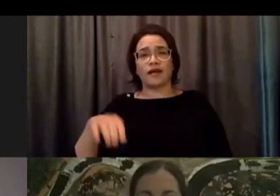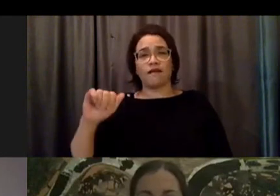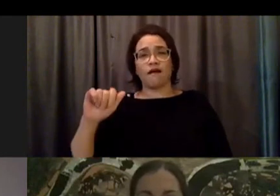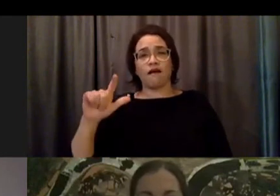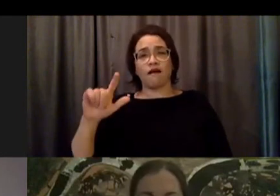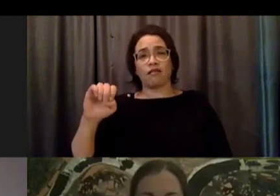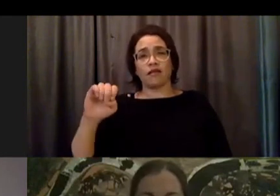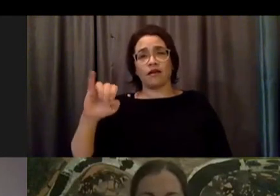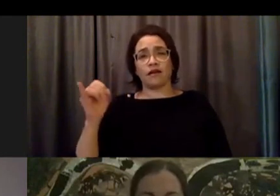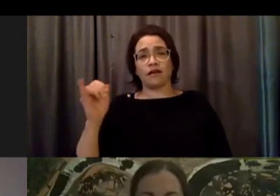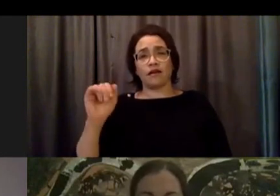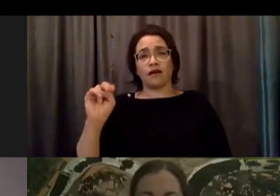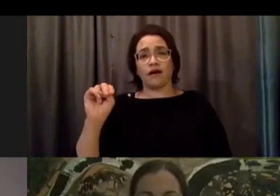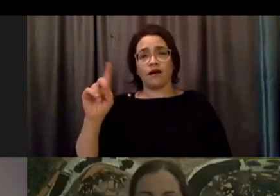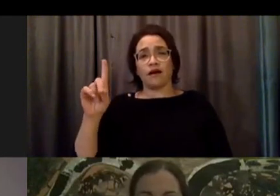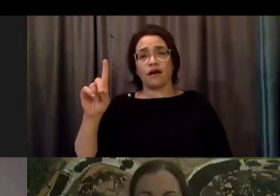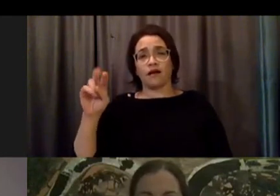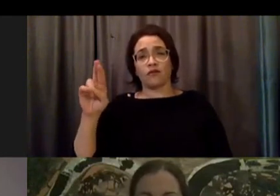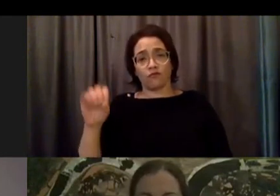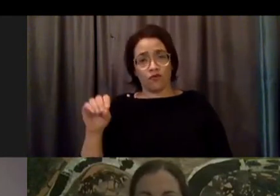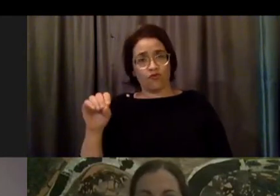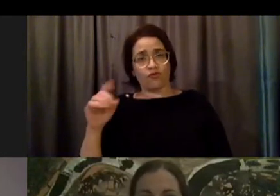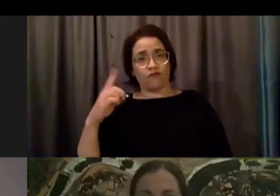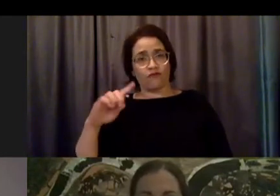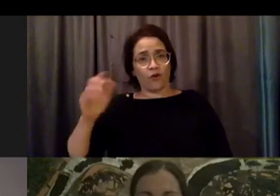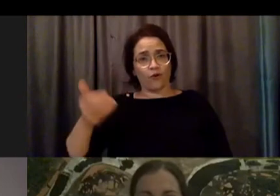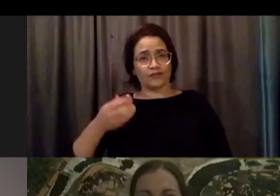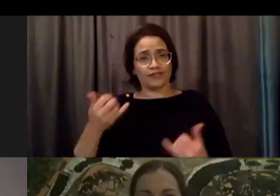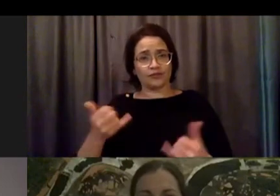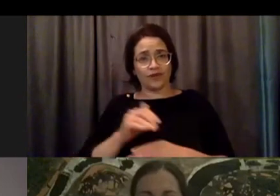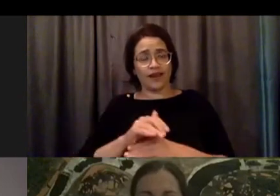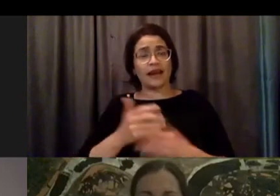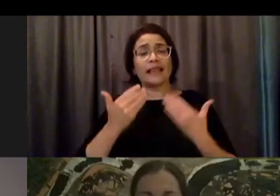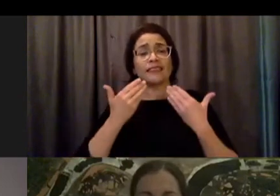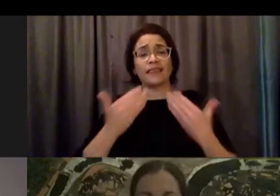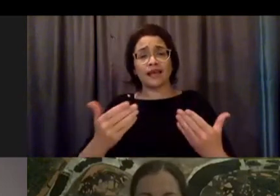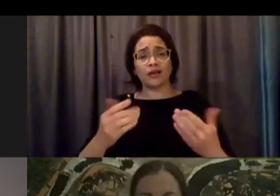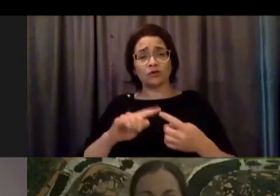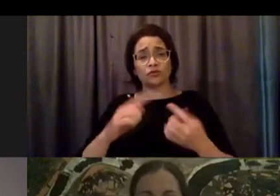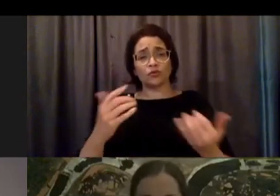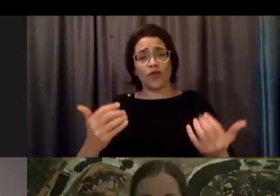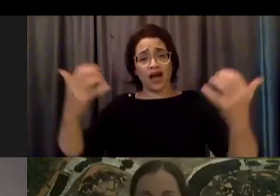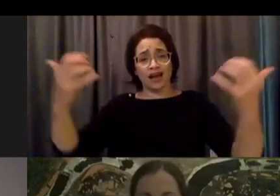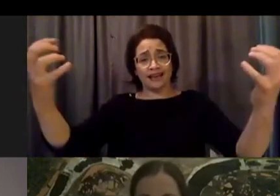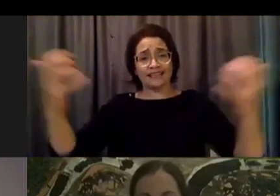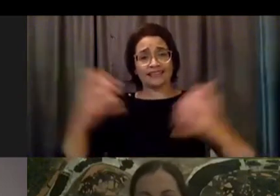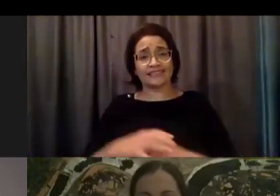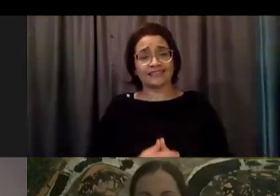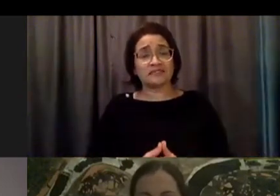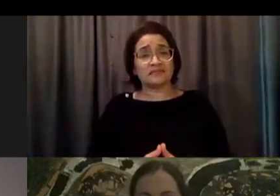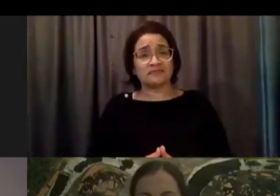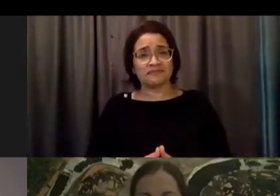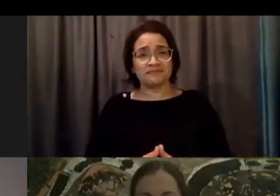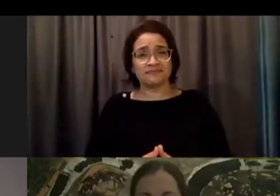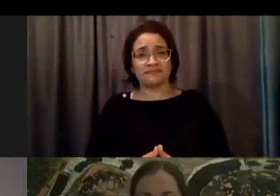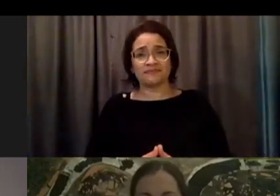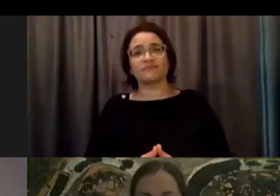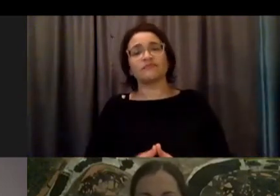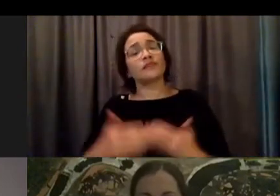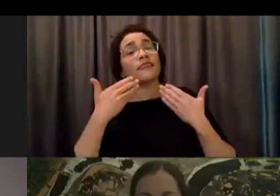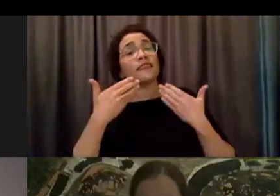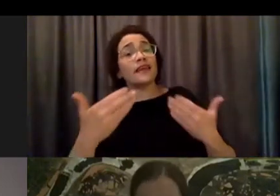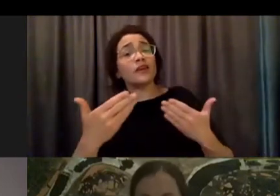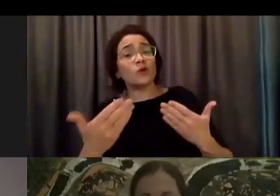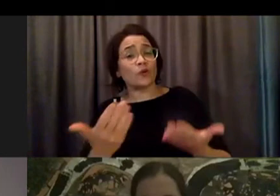you to the whole audience for joining us this evening. It's been fascinating. Thank you very much again.